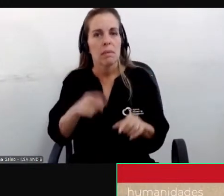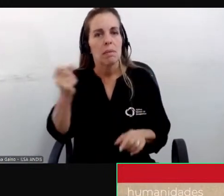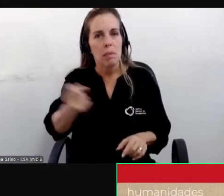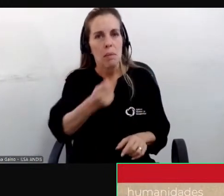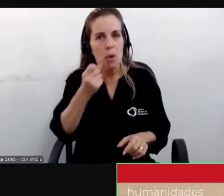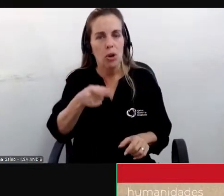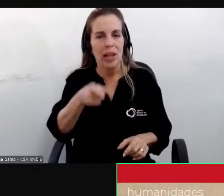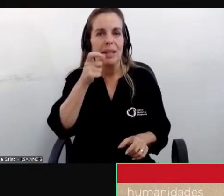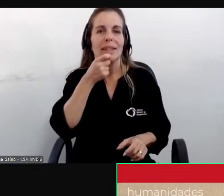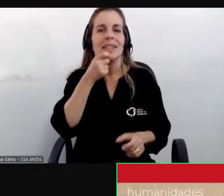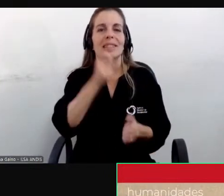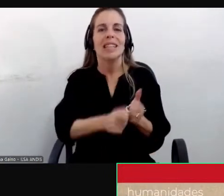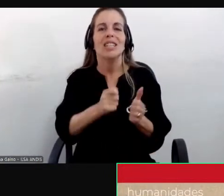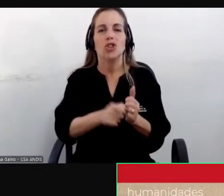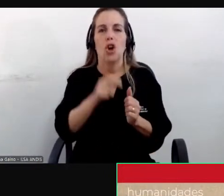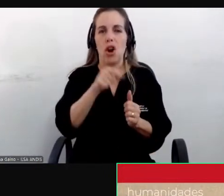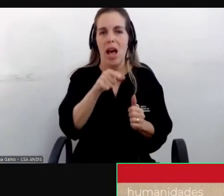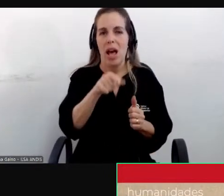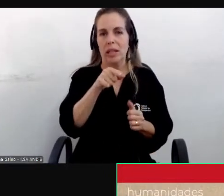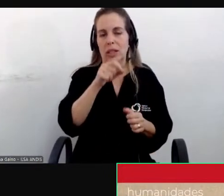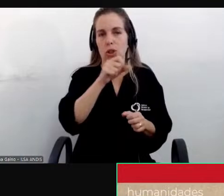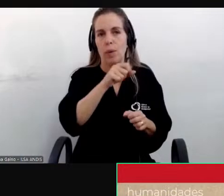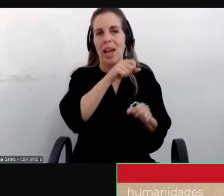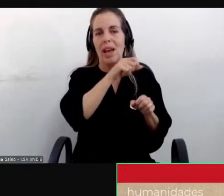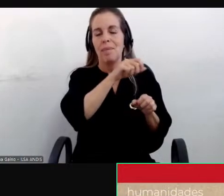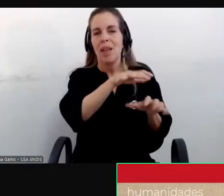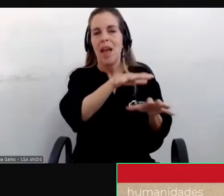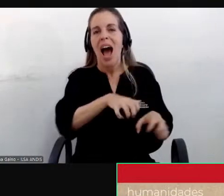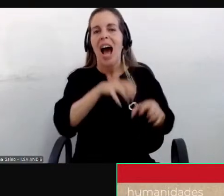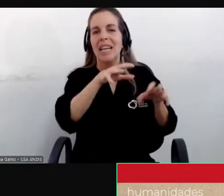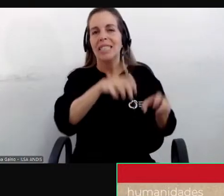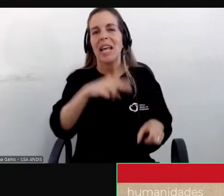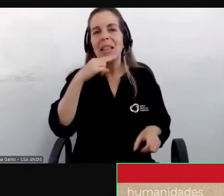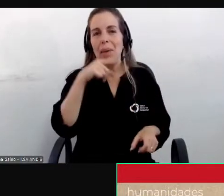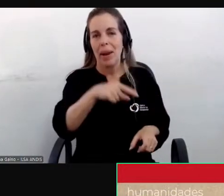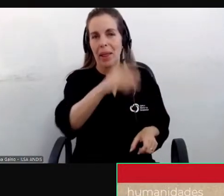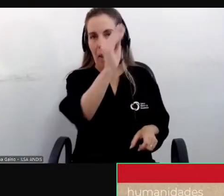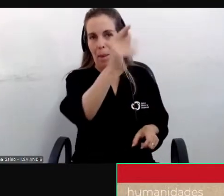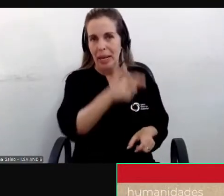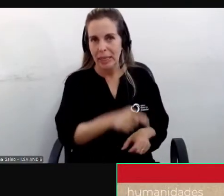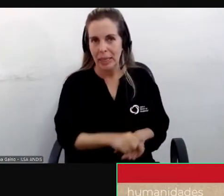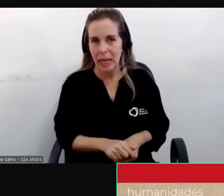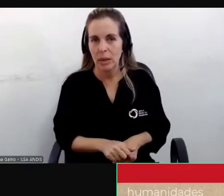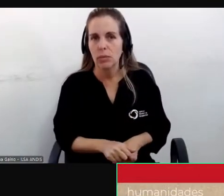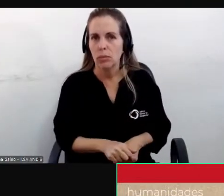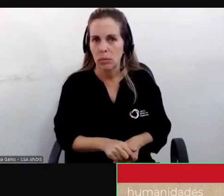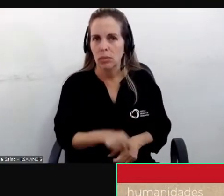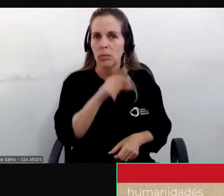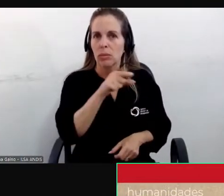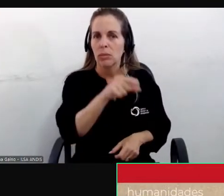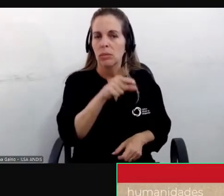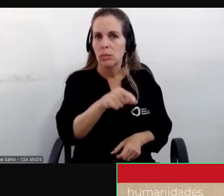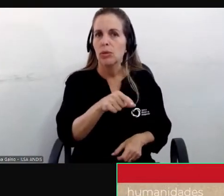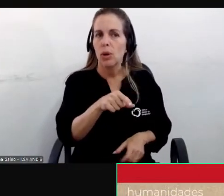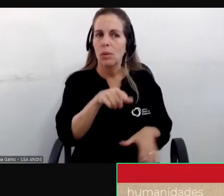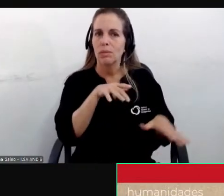the Hacienda Verde was extremely important because it